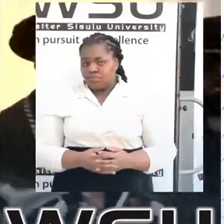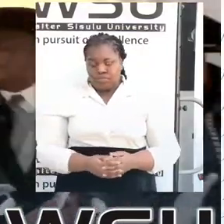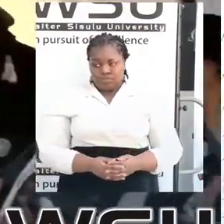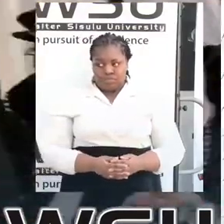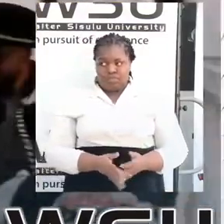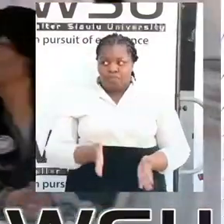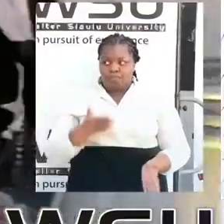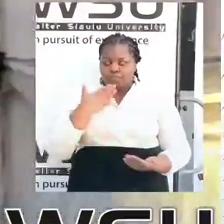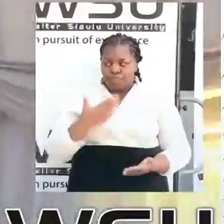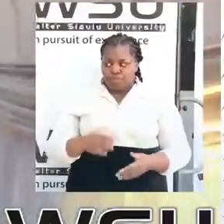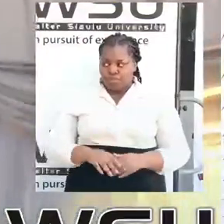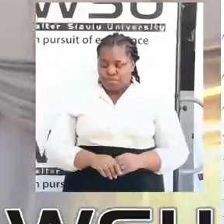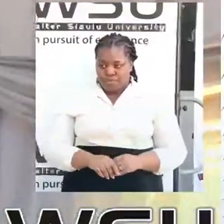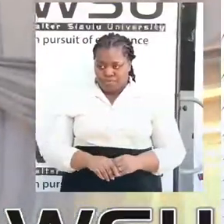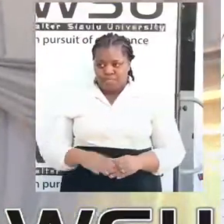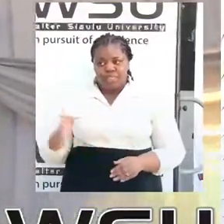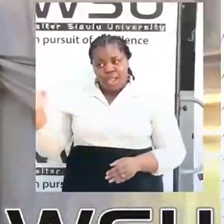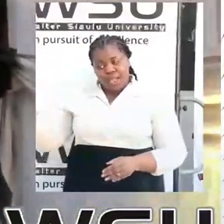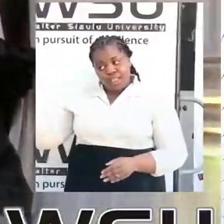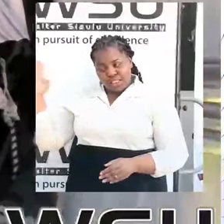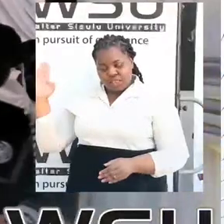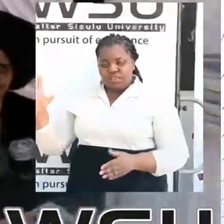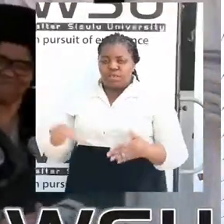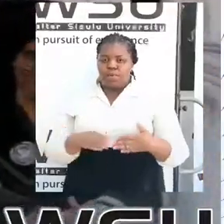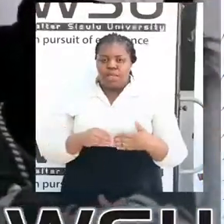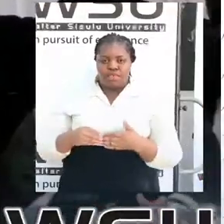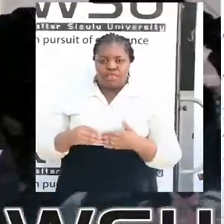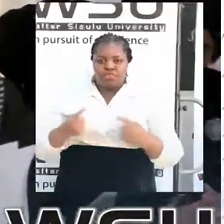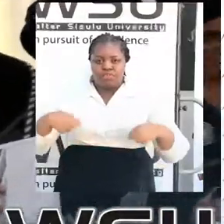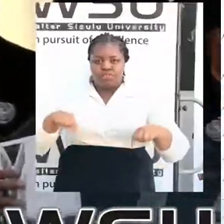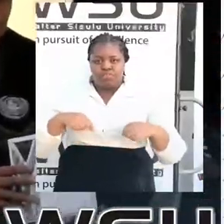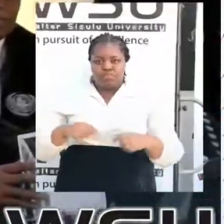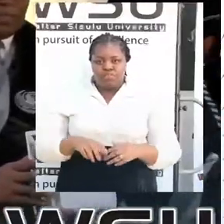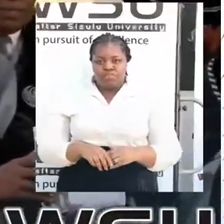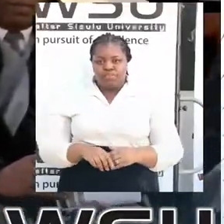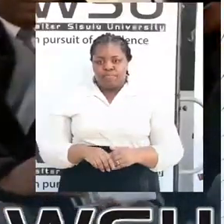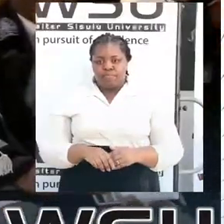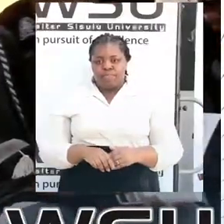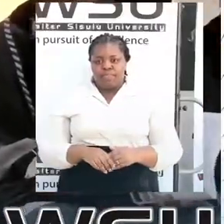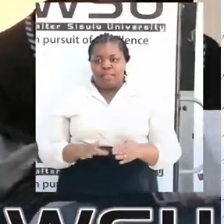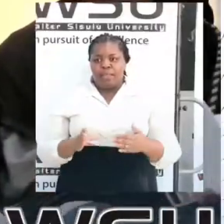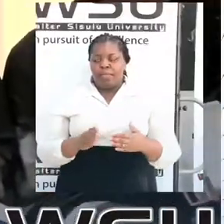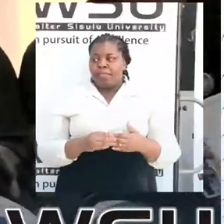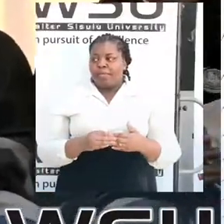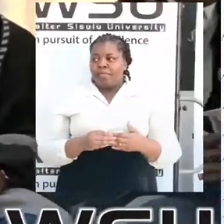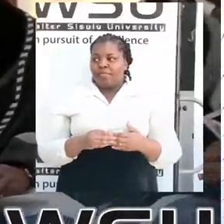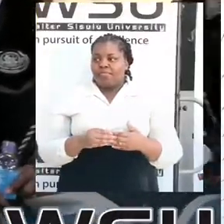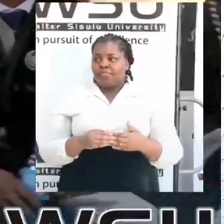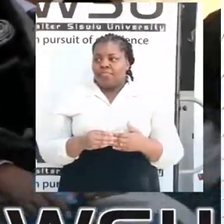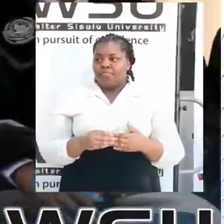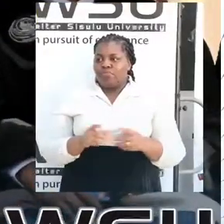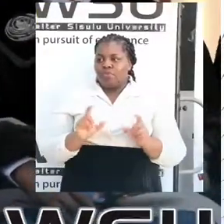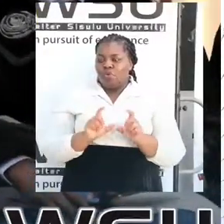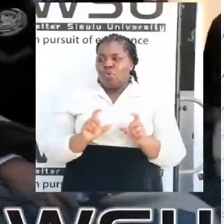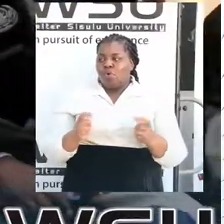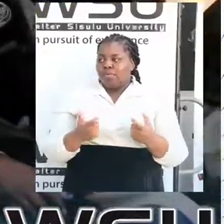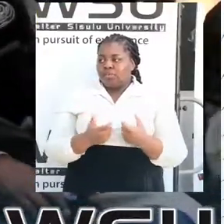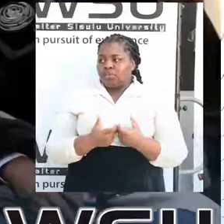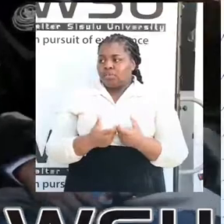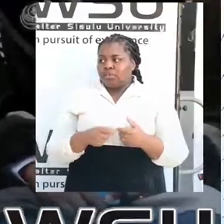Thank you. This is our leadership. Members of Executive Management Committee,